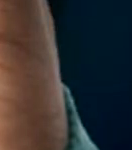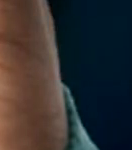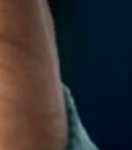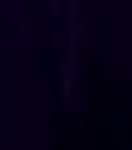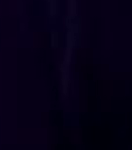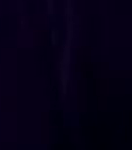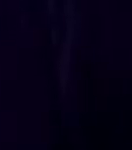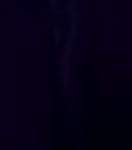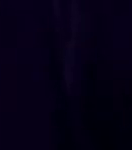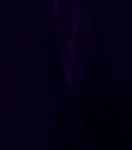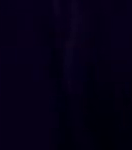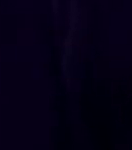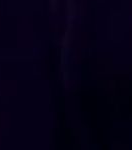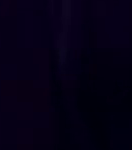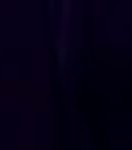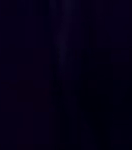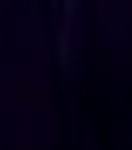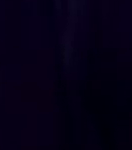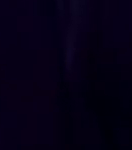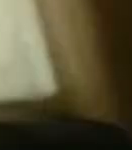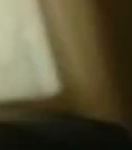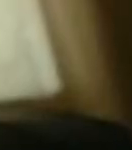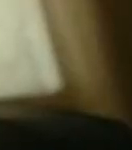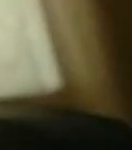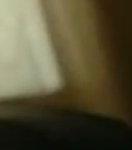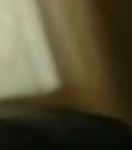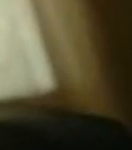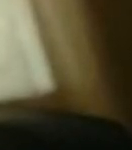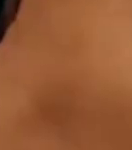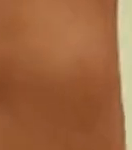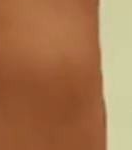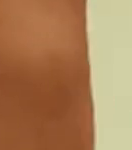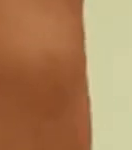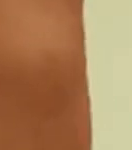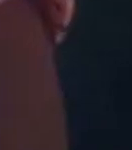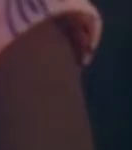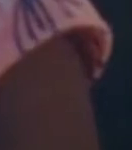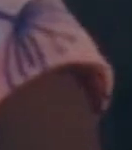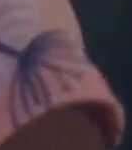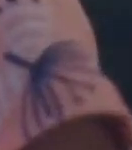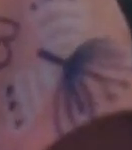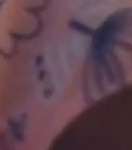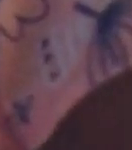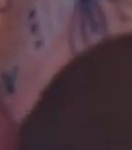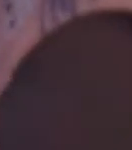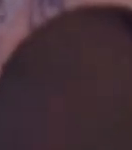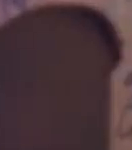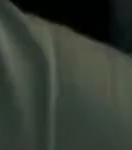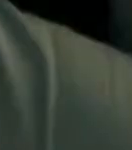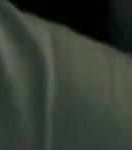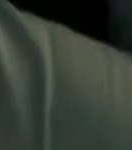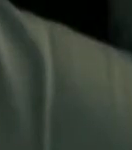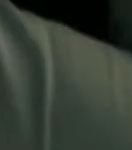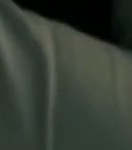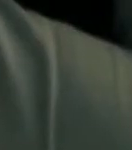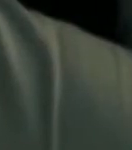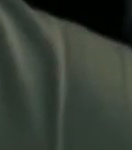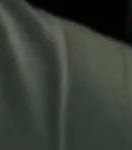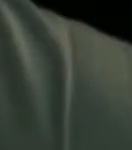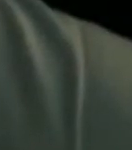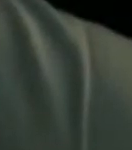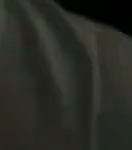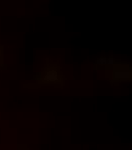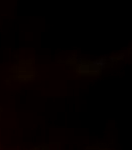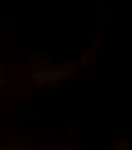business, to better education, to better healthcare, to a better life, so that no one is